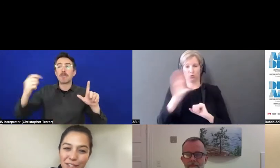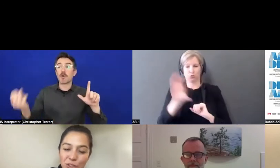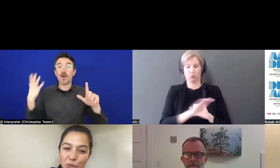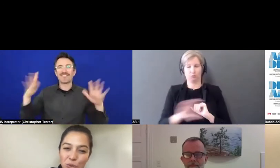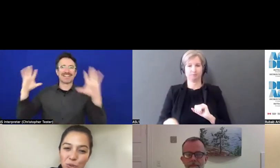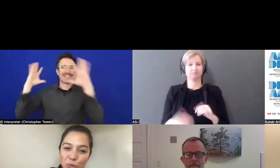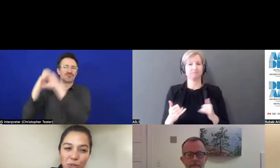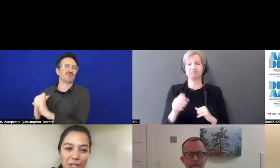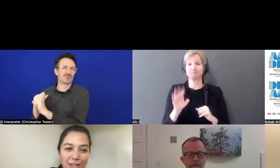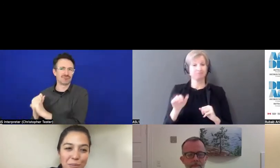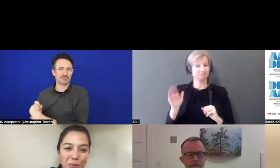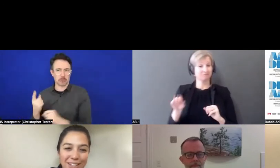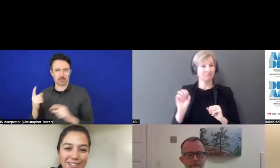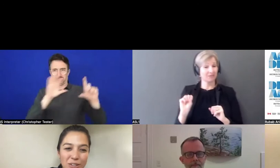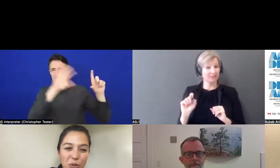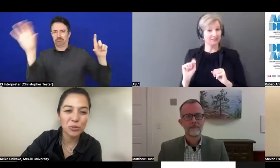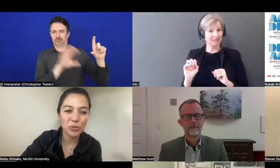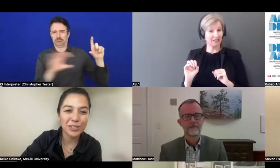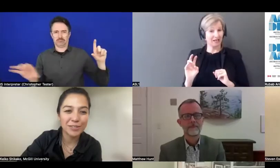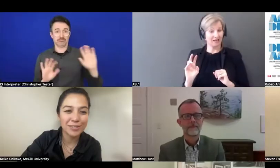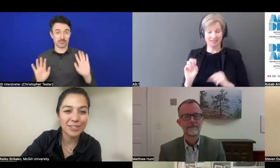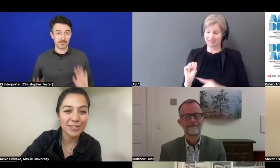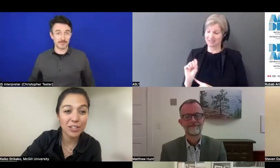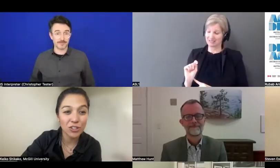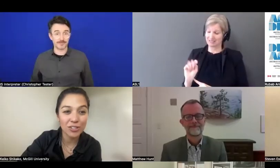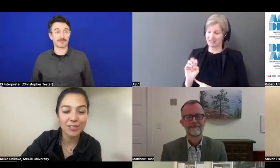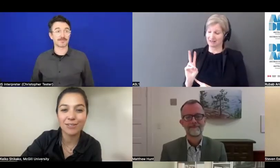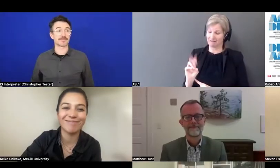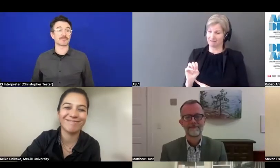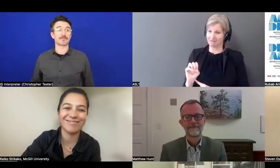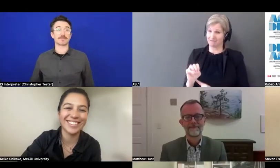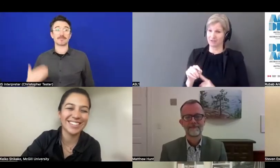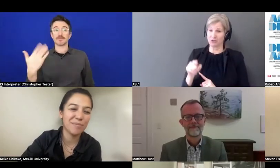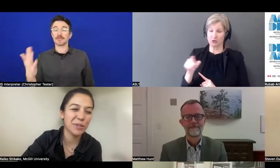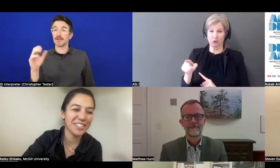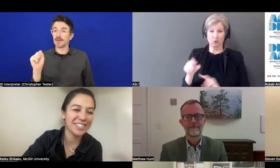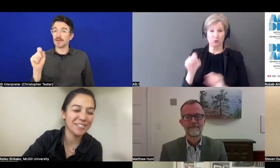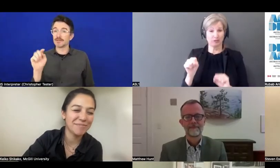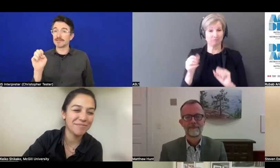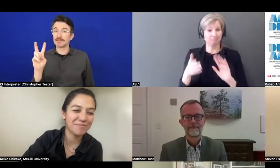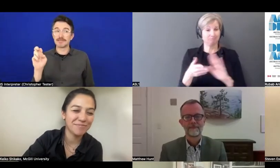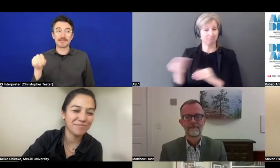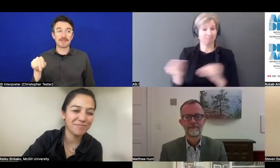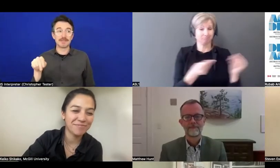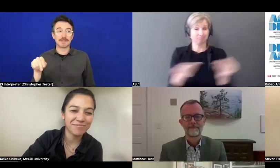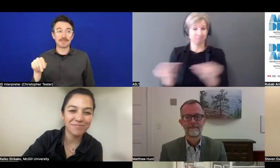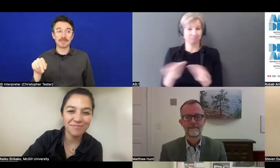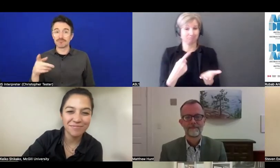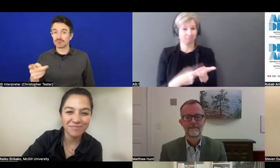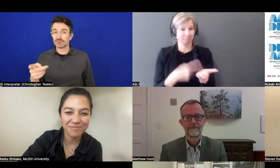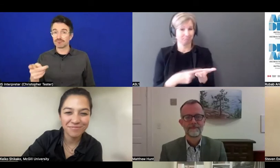I will invite you to bring us all to the discussions. period.